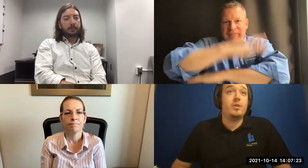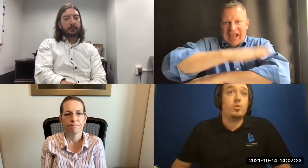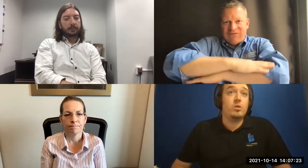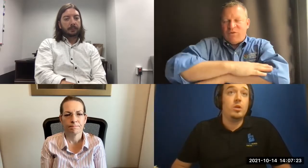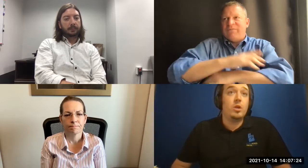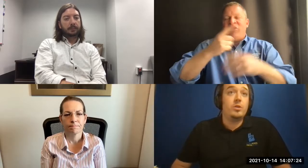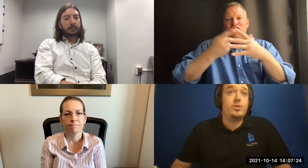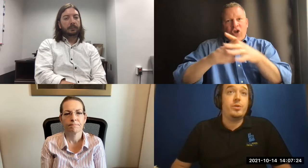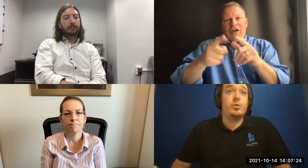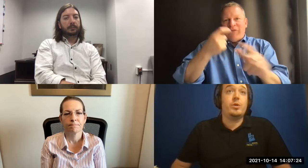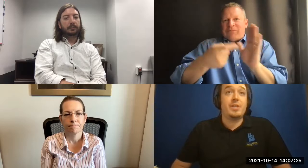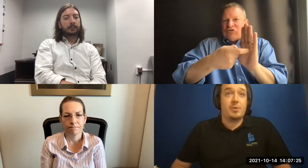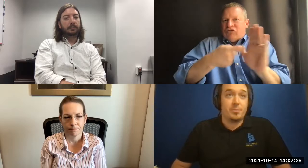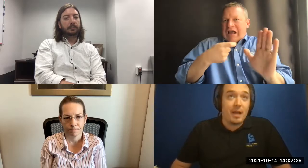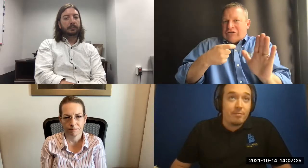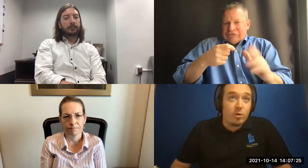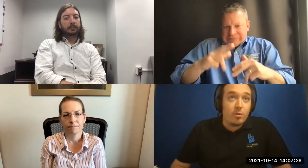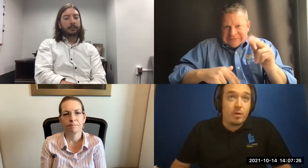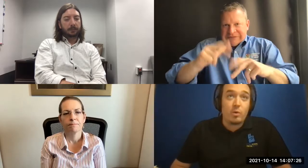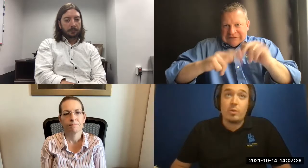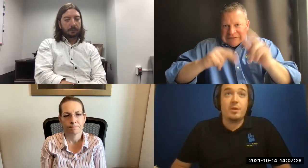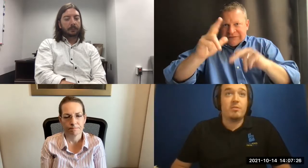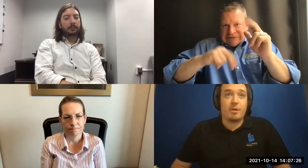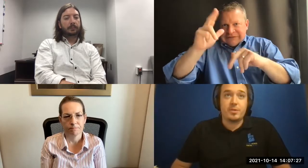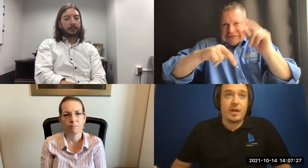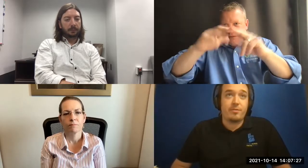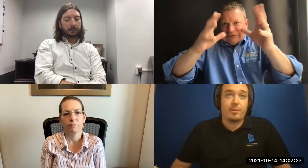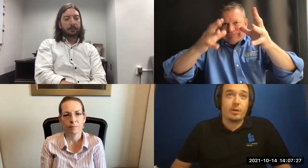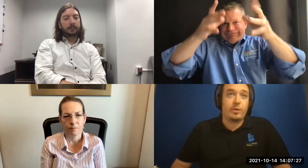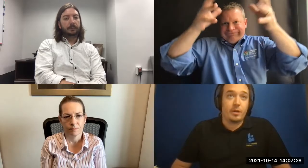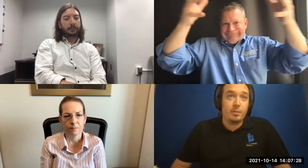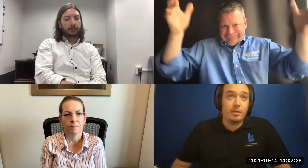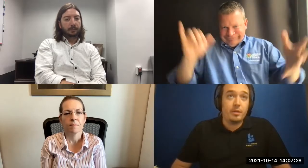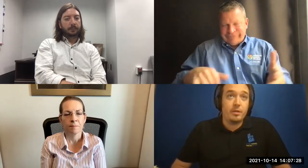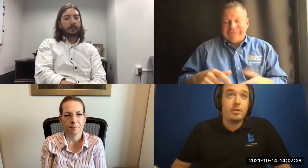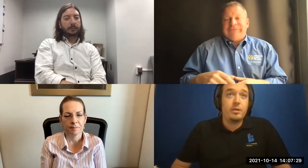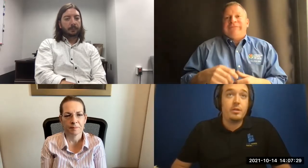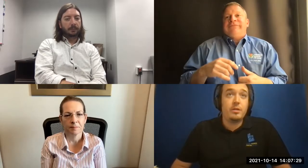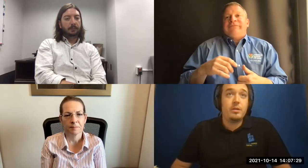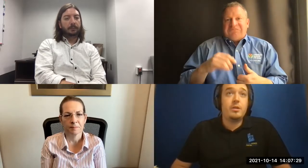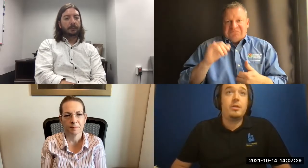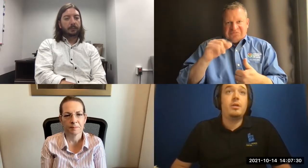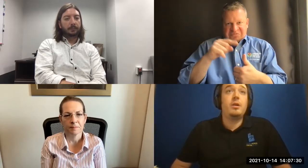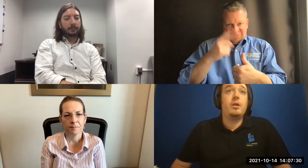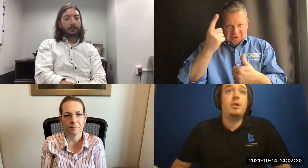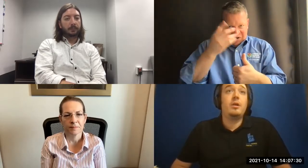an individual to establish a platform. We would build it from scratch, from the ground up,